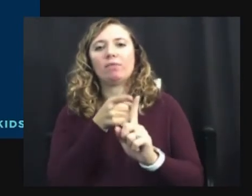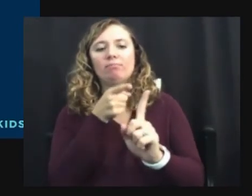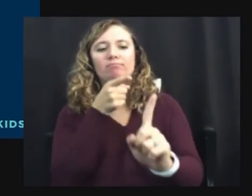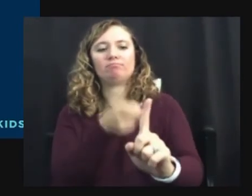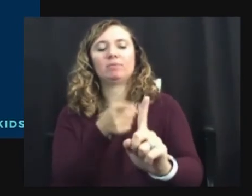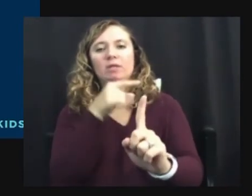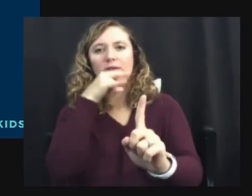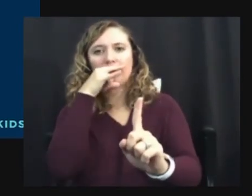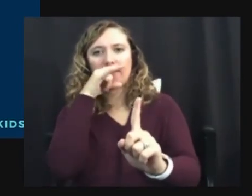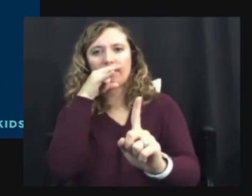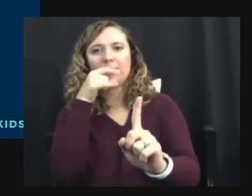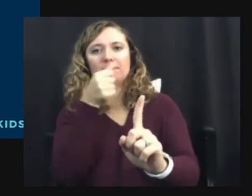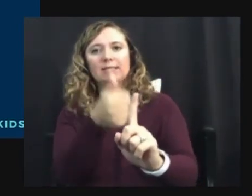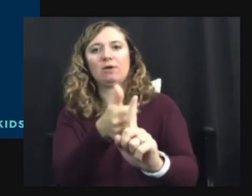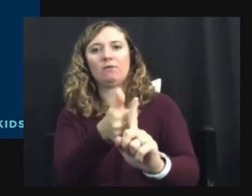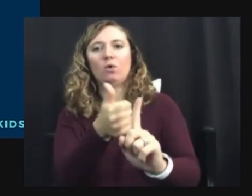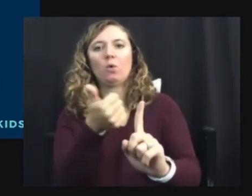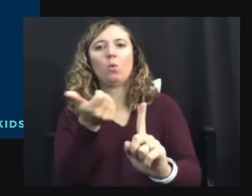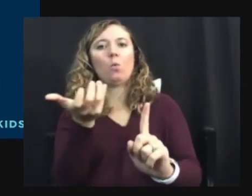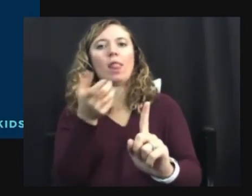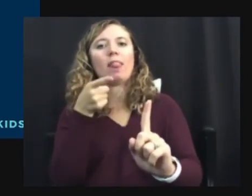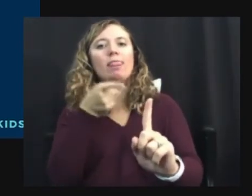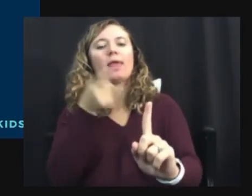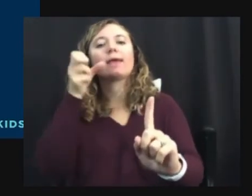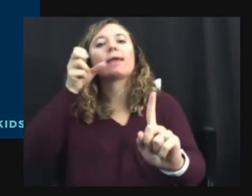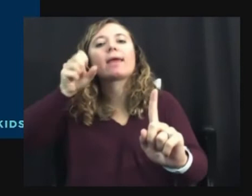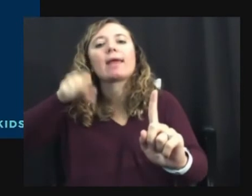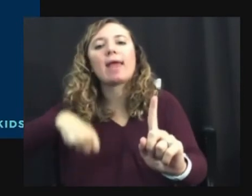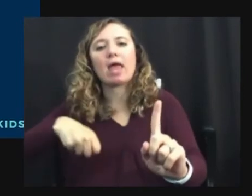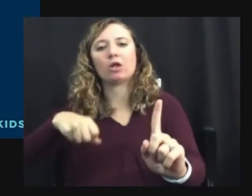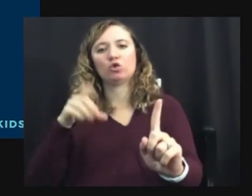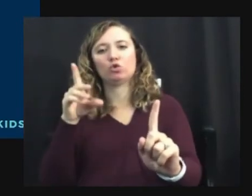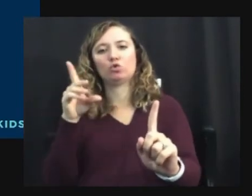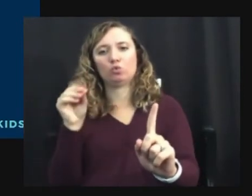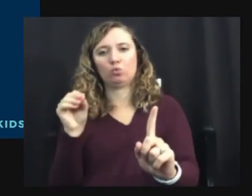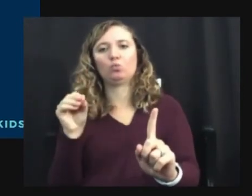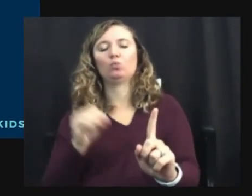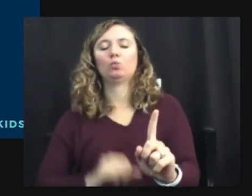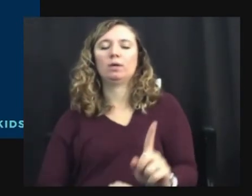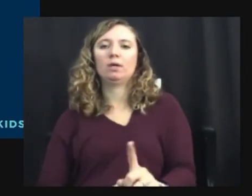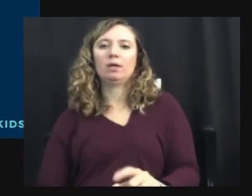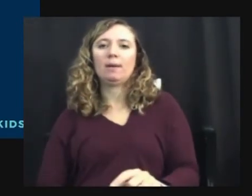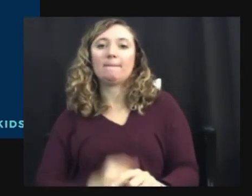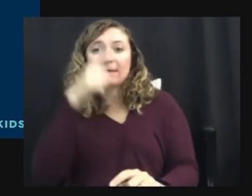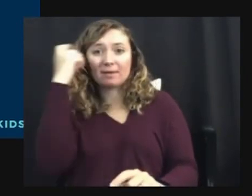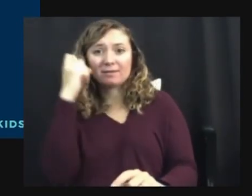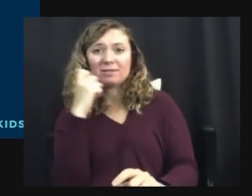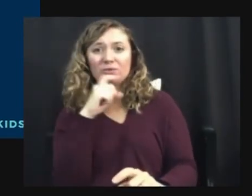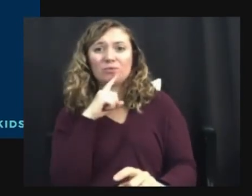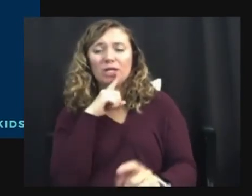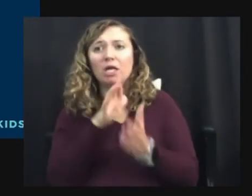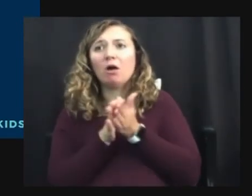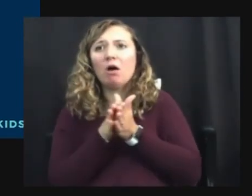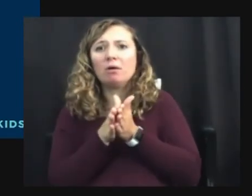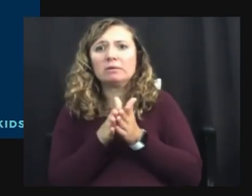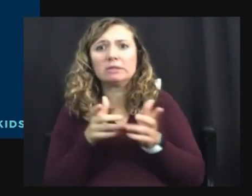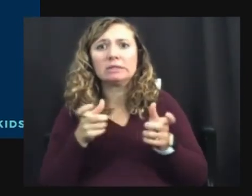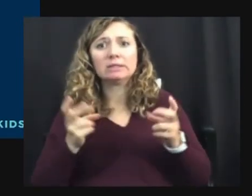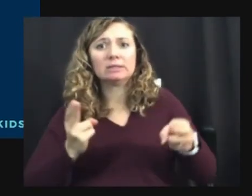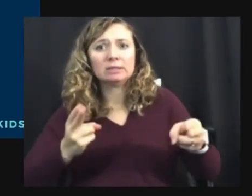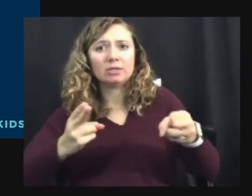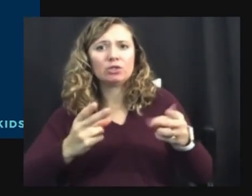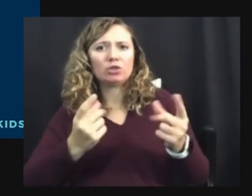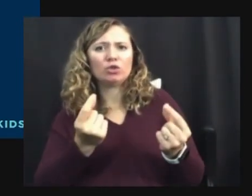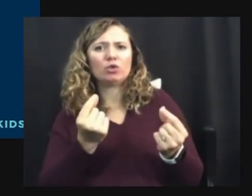that child is and what they can do, because there's so much urgency in what they can't do. So we're not saying